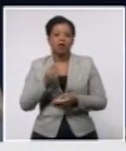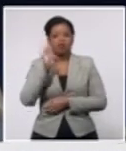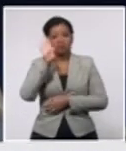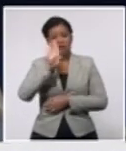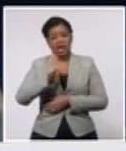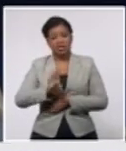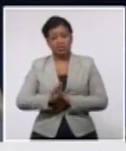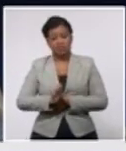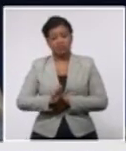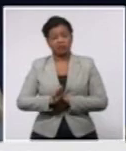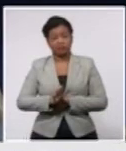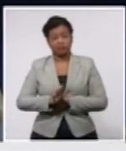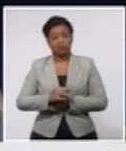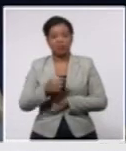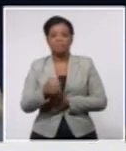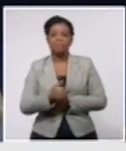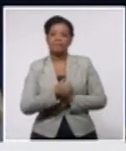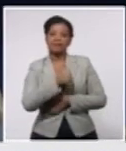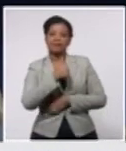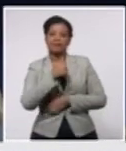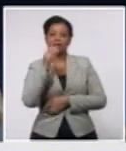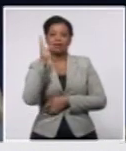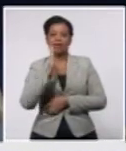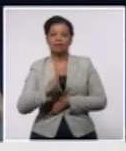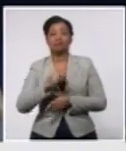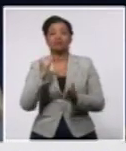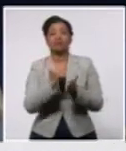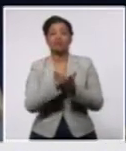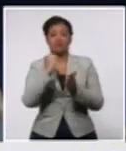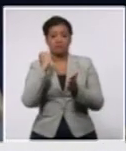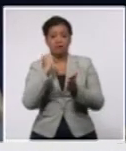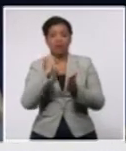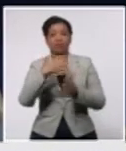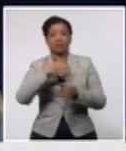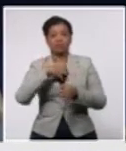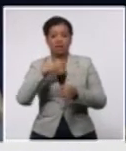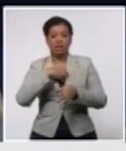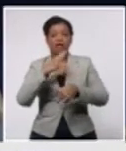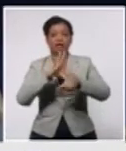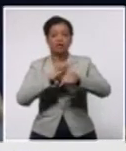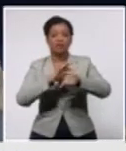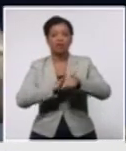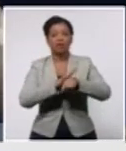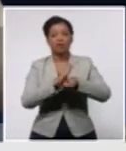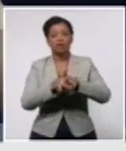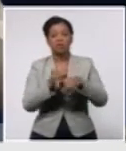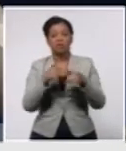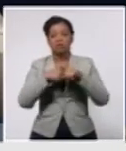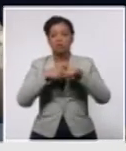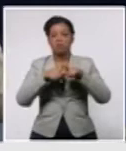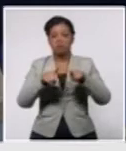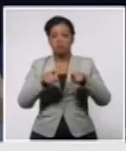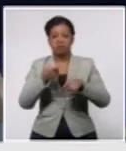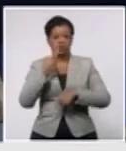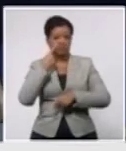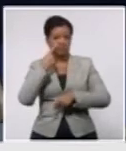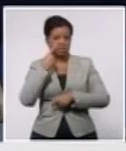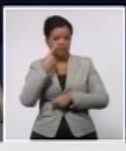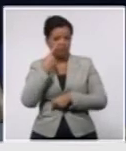However, he was at the presidential palace speaking with